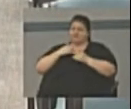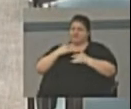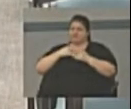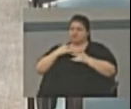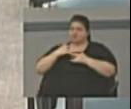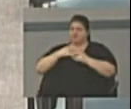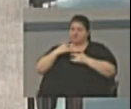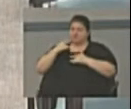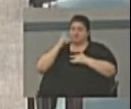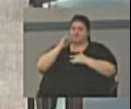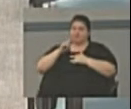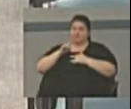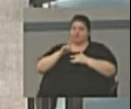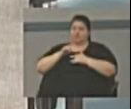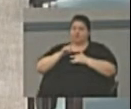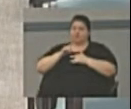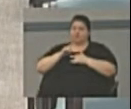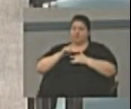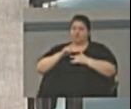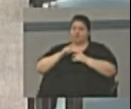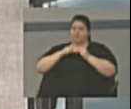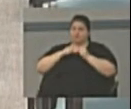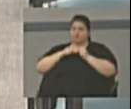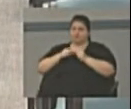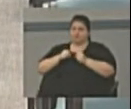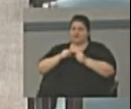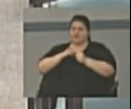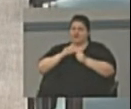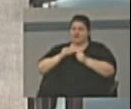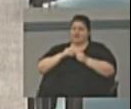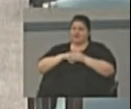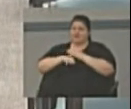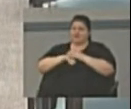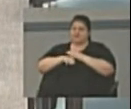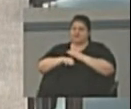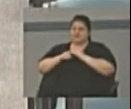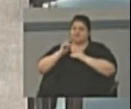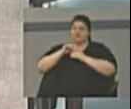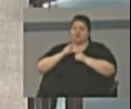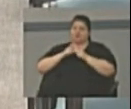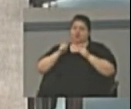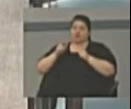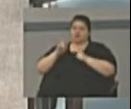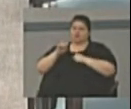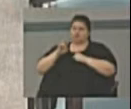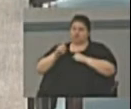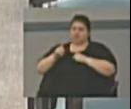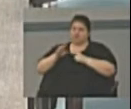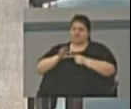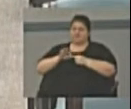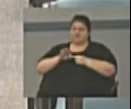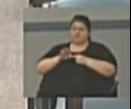towards the street and the access for large trucks, especially